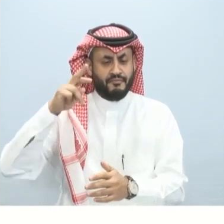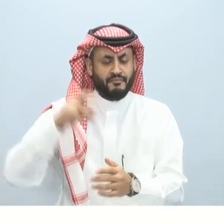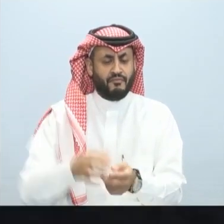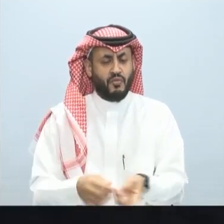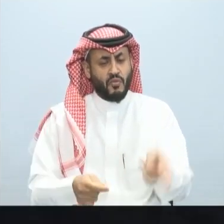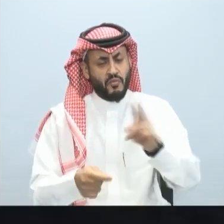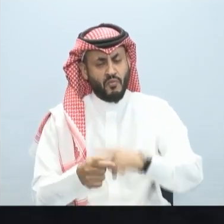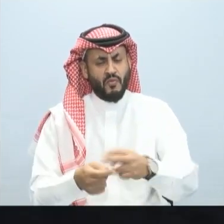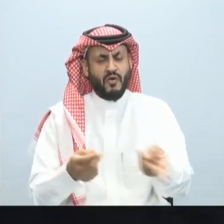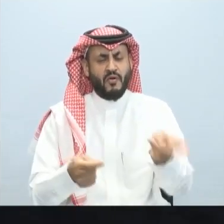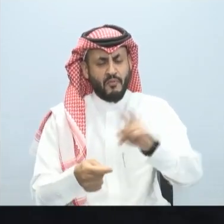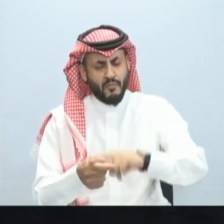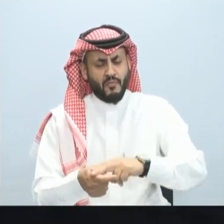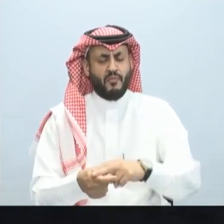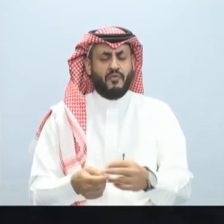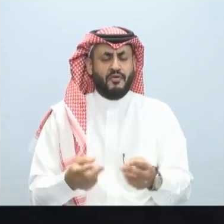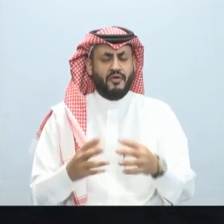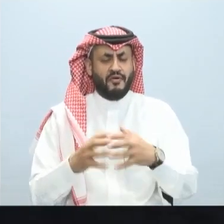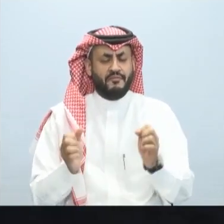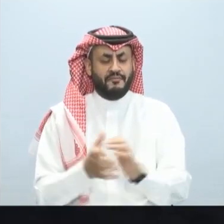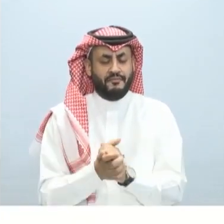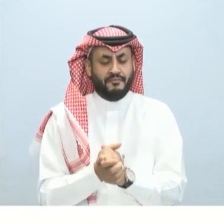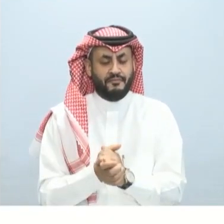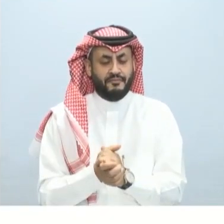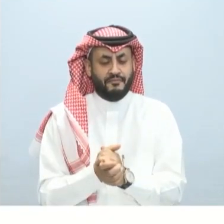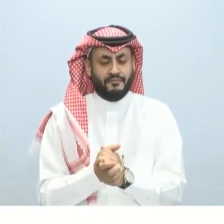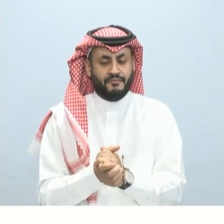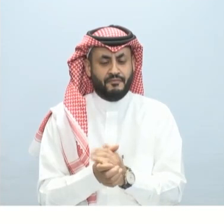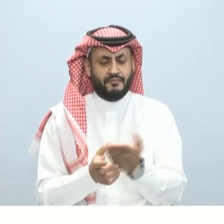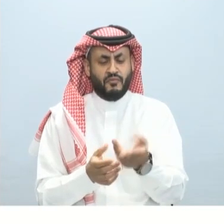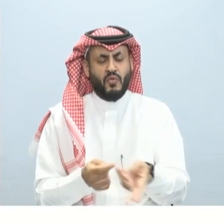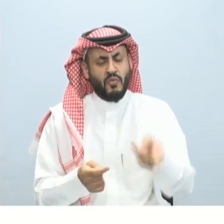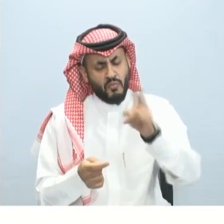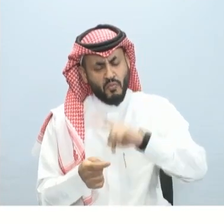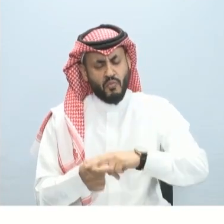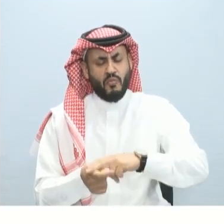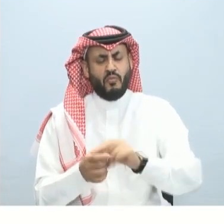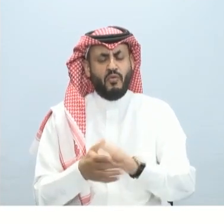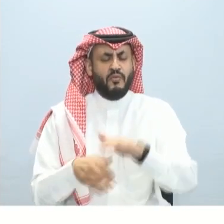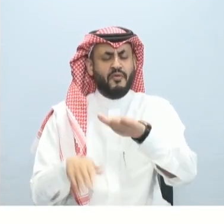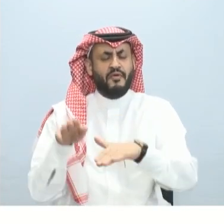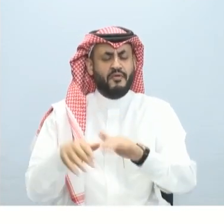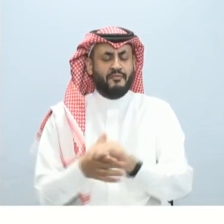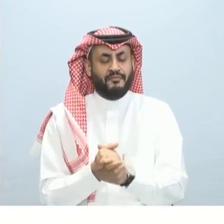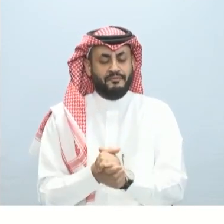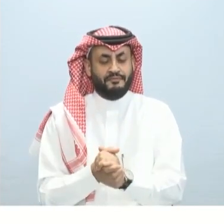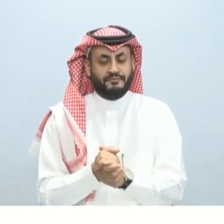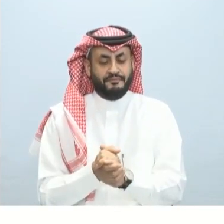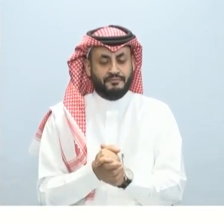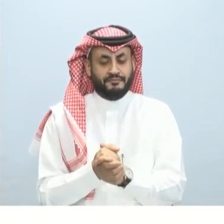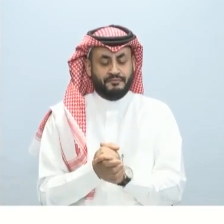add emphasis. That is by far the best movie I have ever seen.